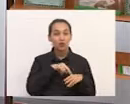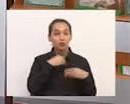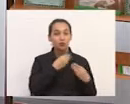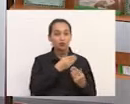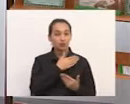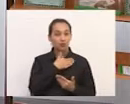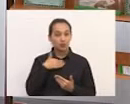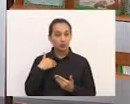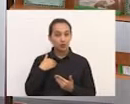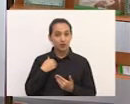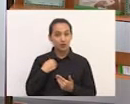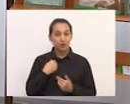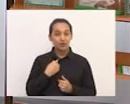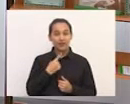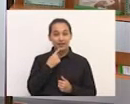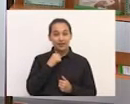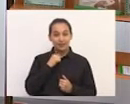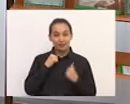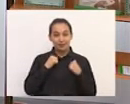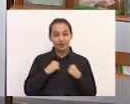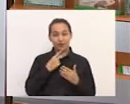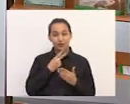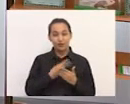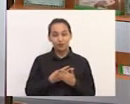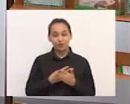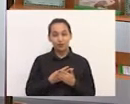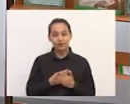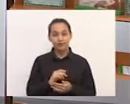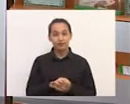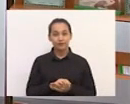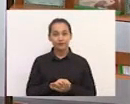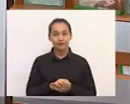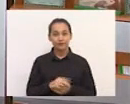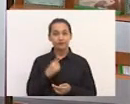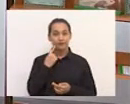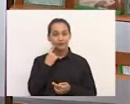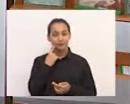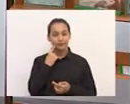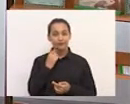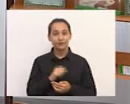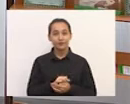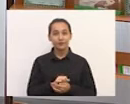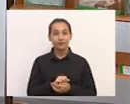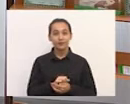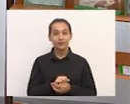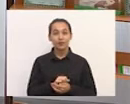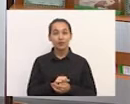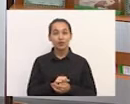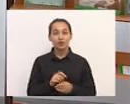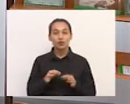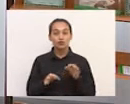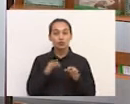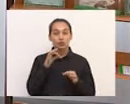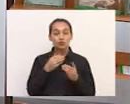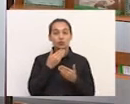o'rinda uning baxilligini ko'rar ekanmiz. Arasçi. Akasining qonuniy so'ragan zakotini